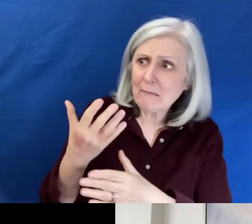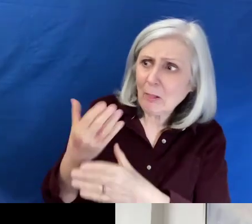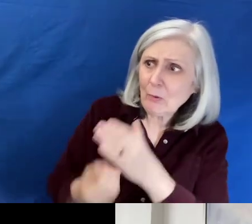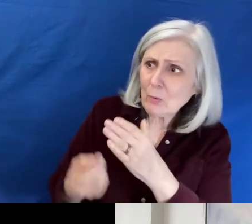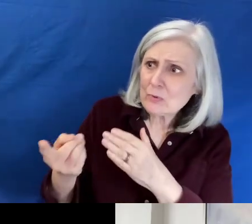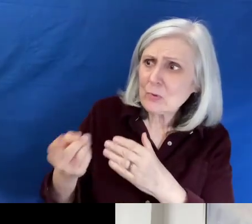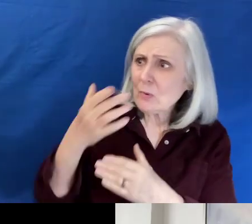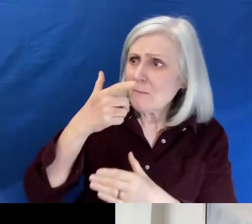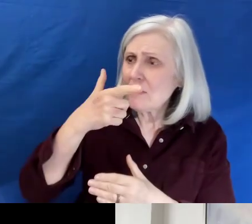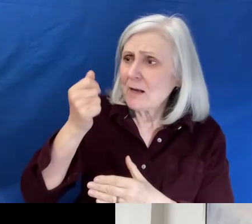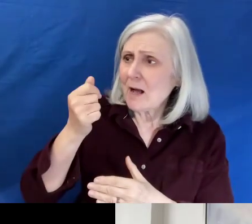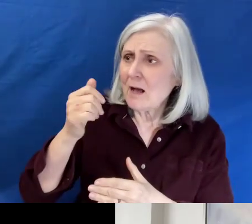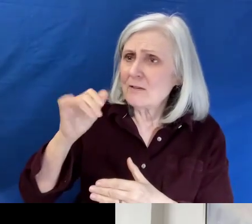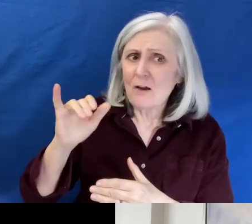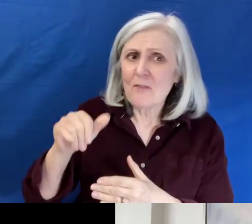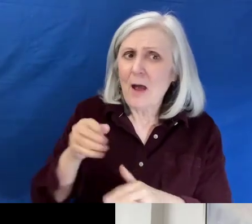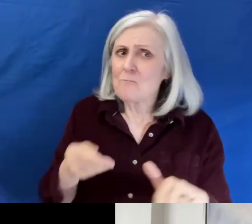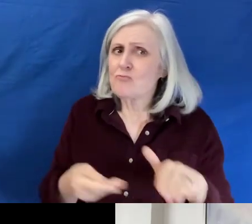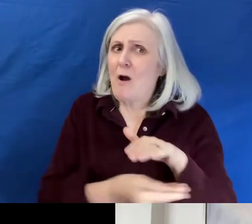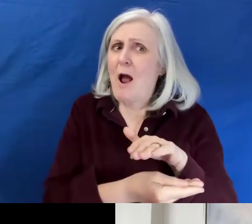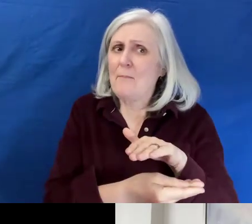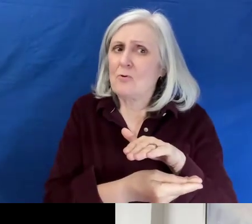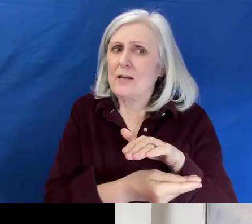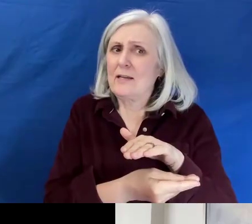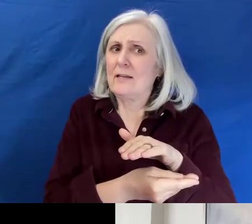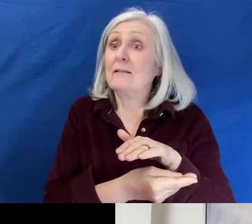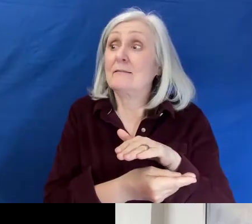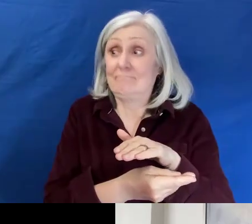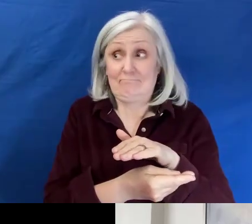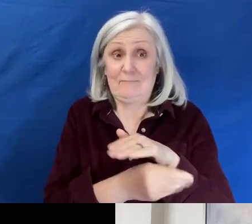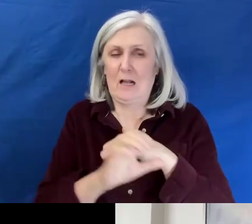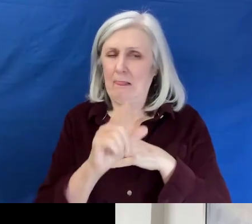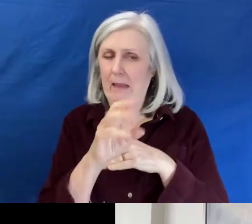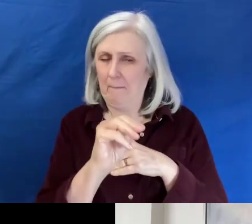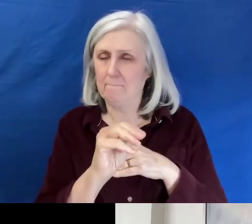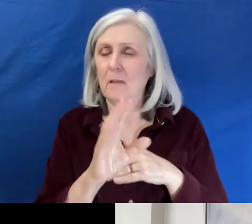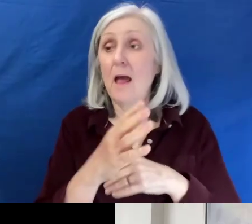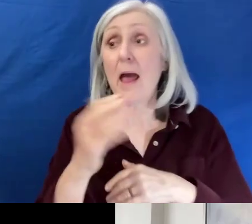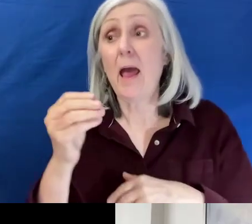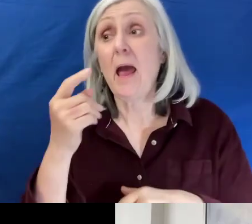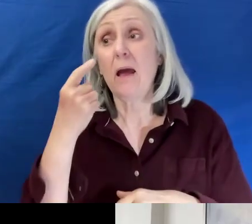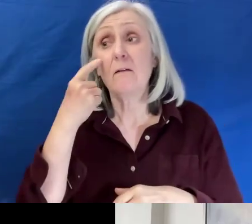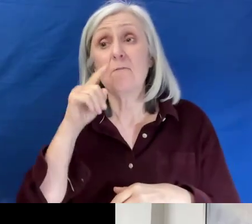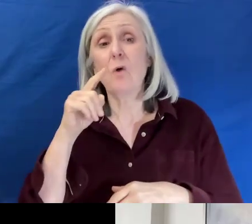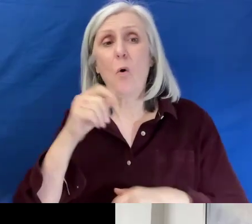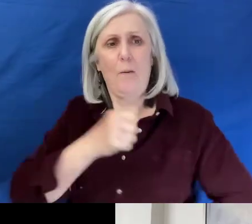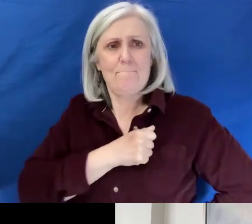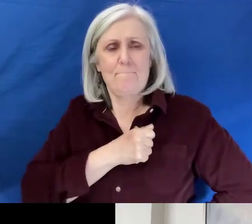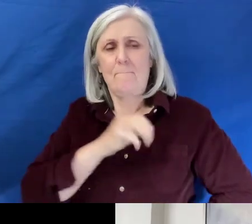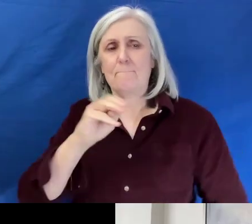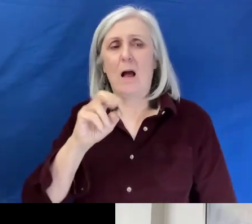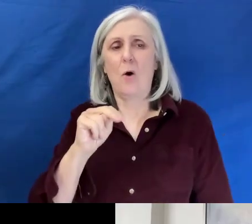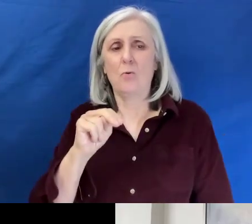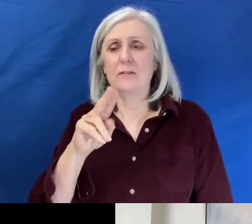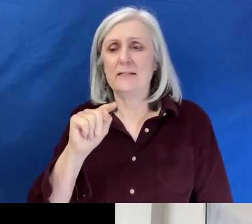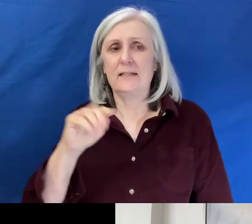this potential bribery allegation. And also, for Mountie Fletcher,